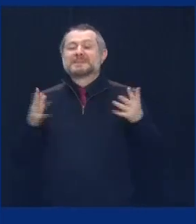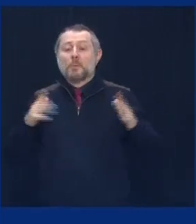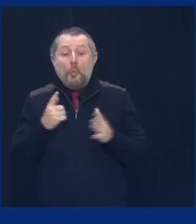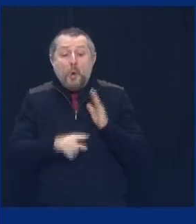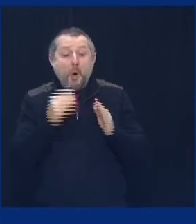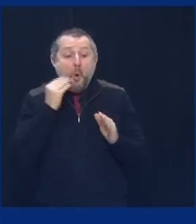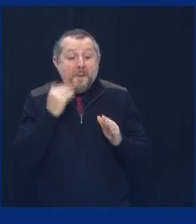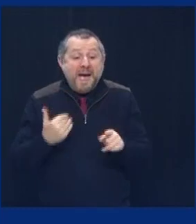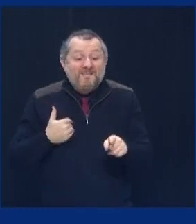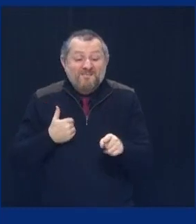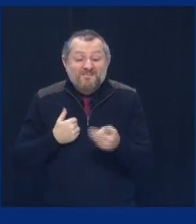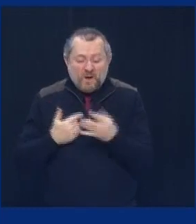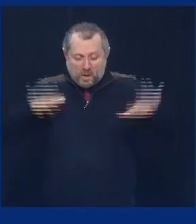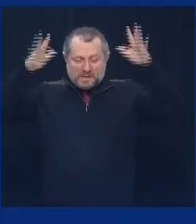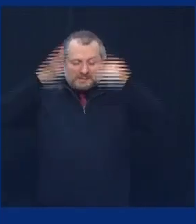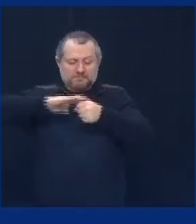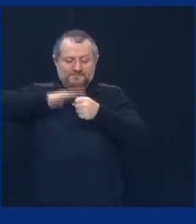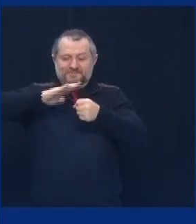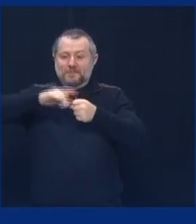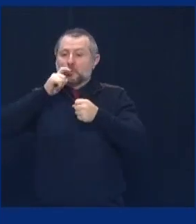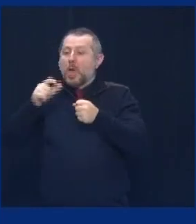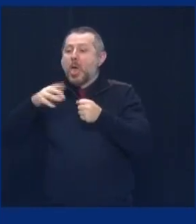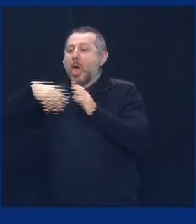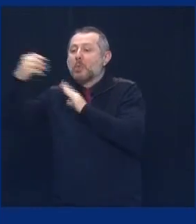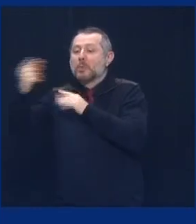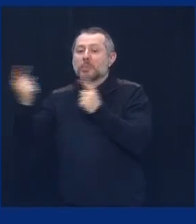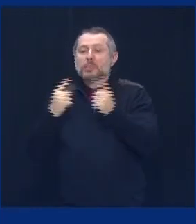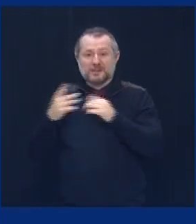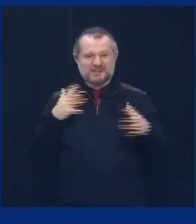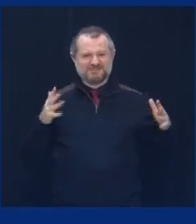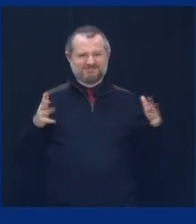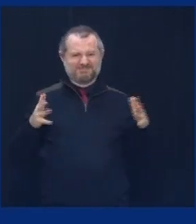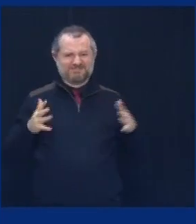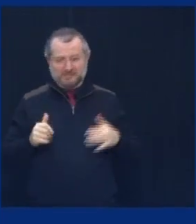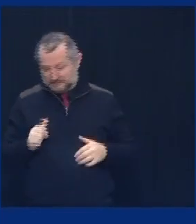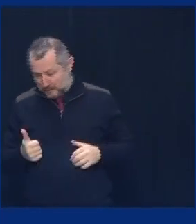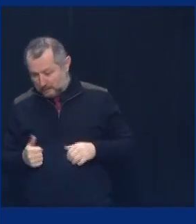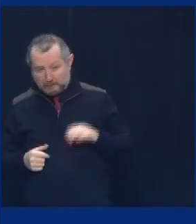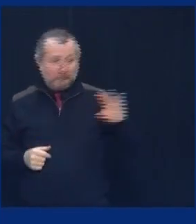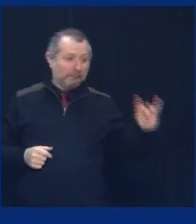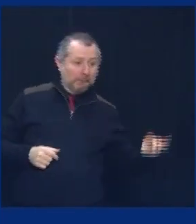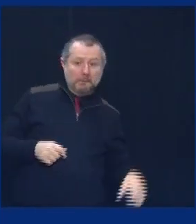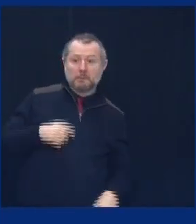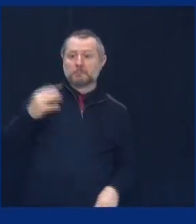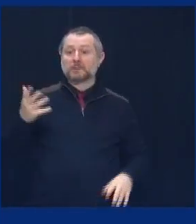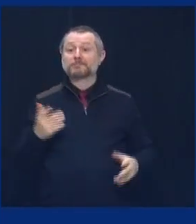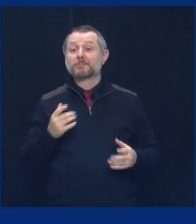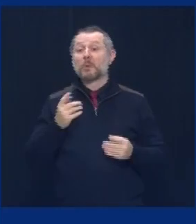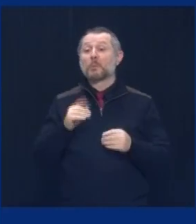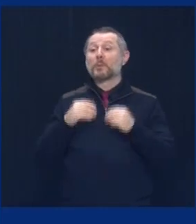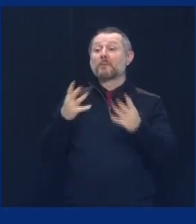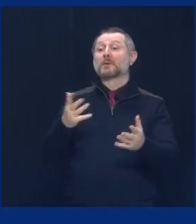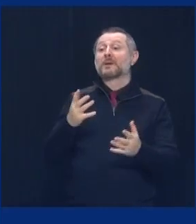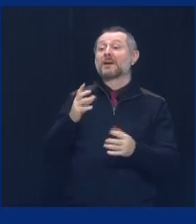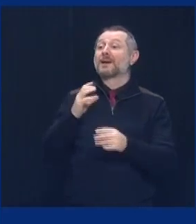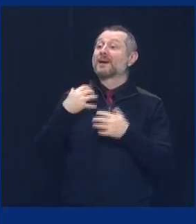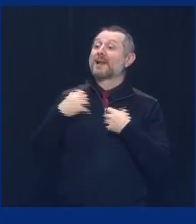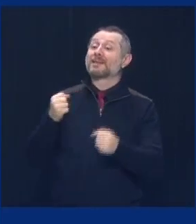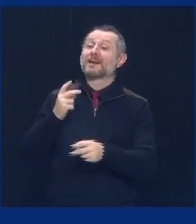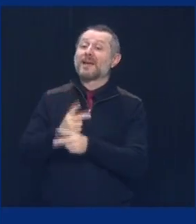I speak about that. Healthcare delivery, that is within the healthcare system